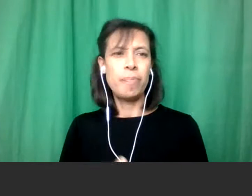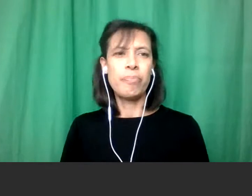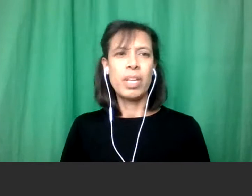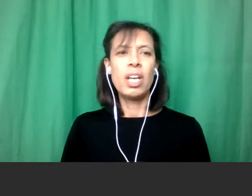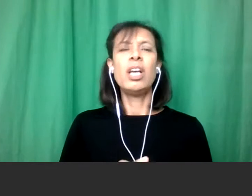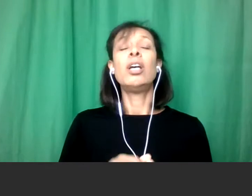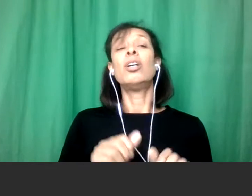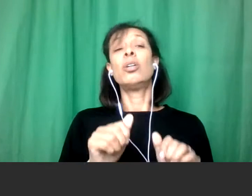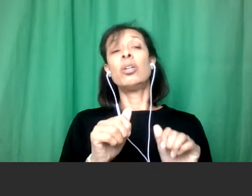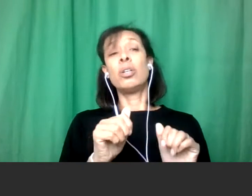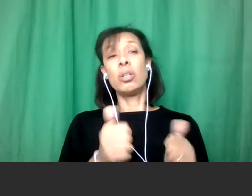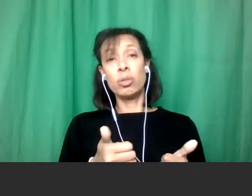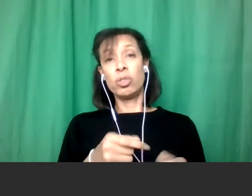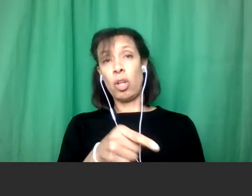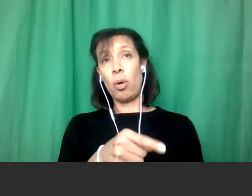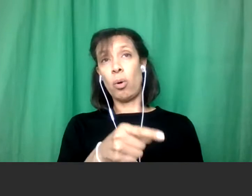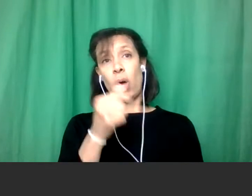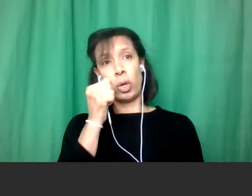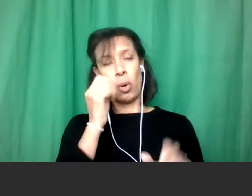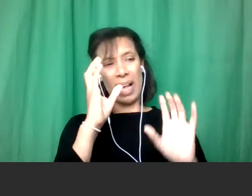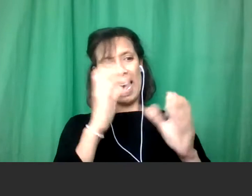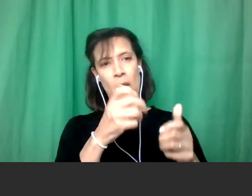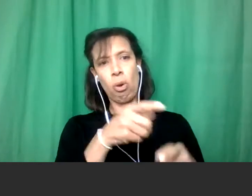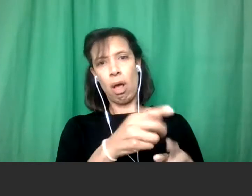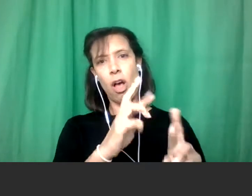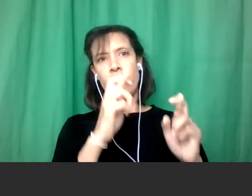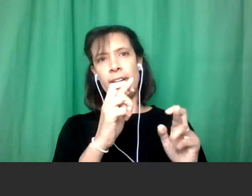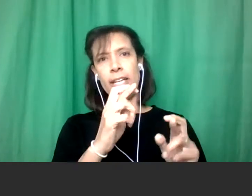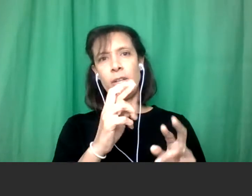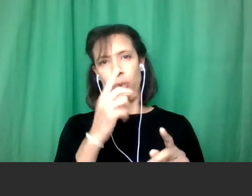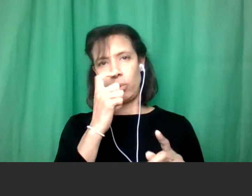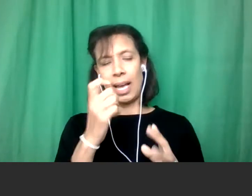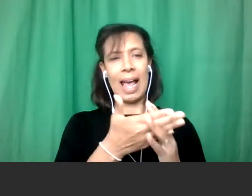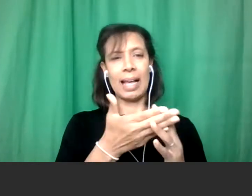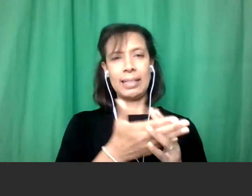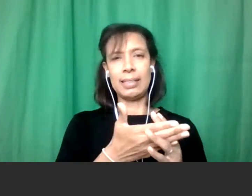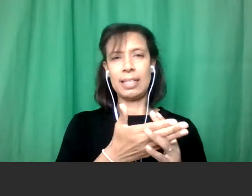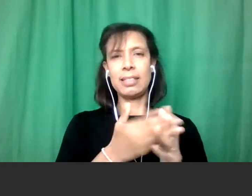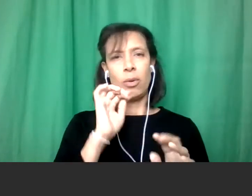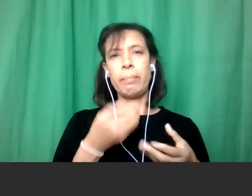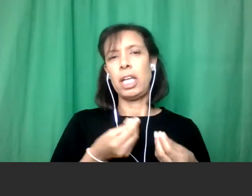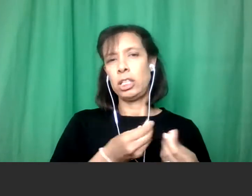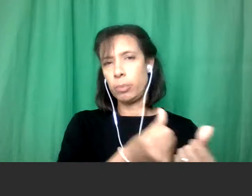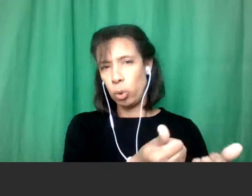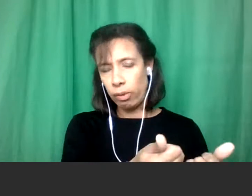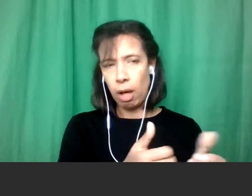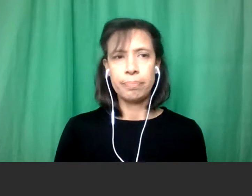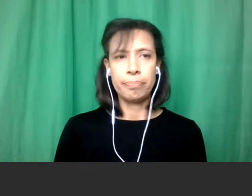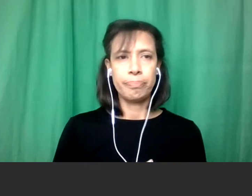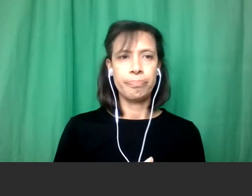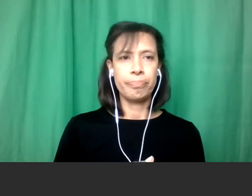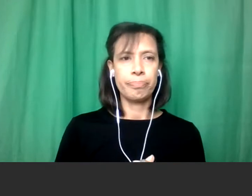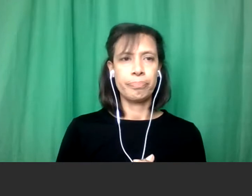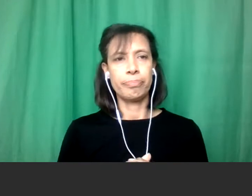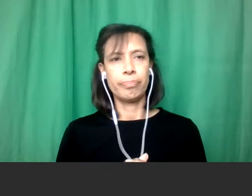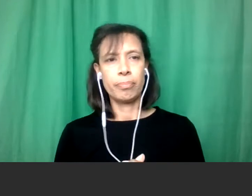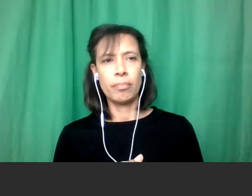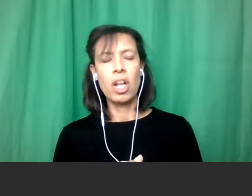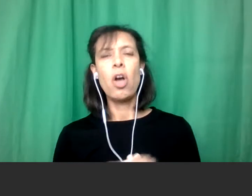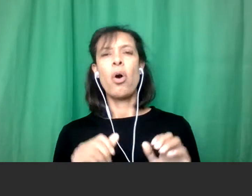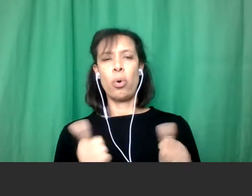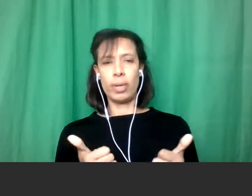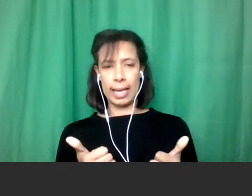things in a smooth way. Great, Asma, Georgia, cool. Thank you very much indeed. That's brilliant. So a bit about Aula. I'm